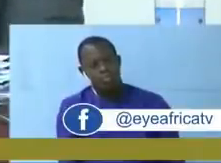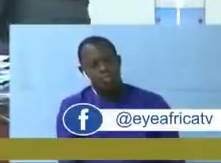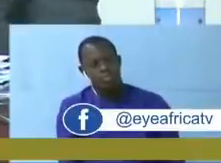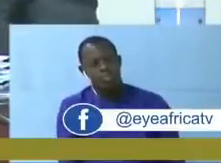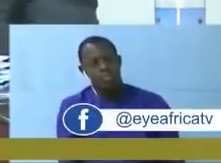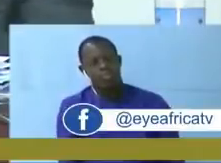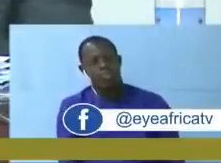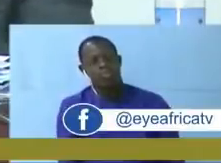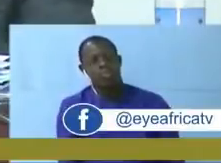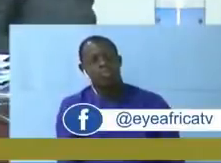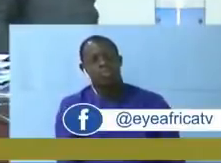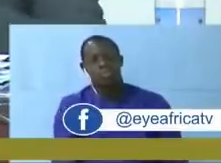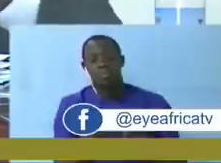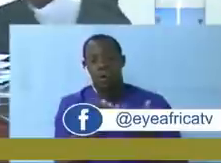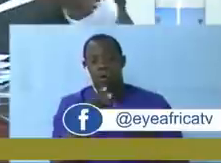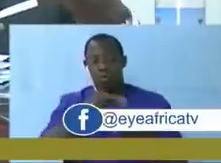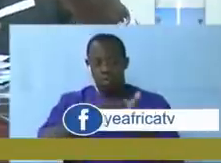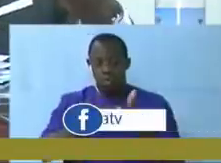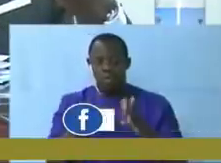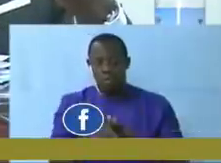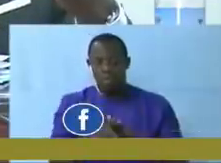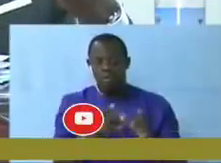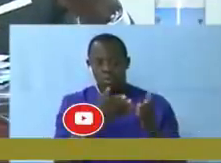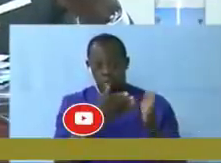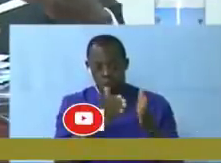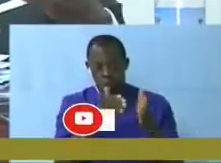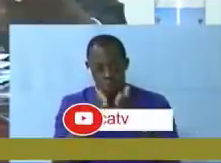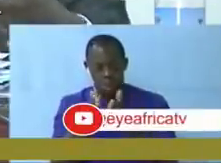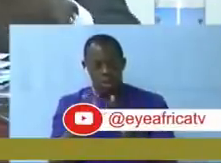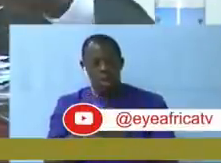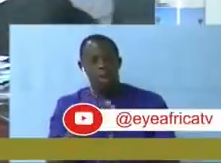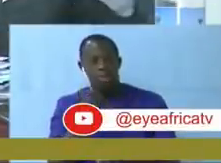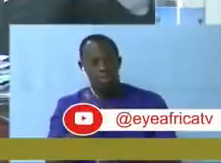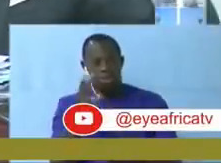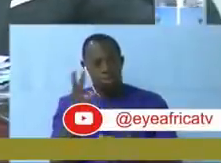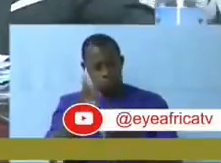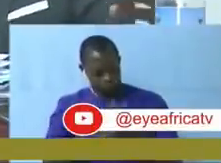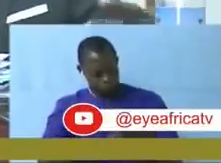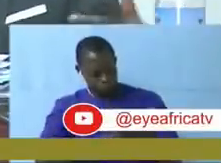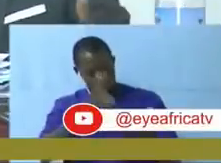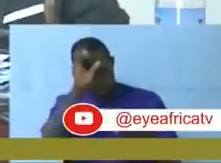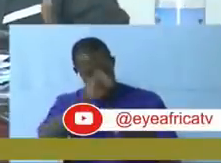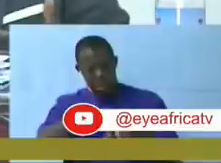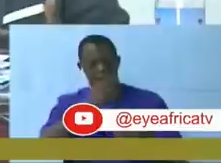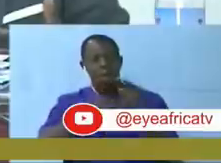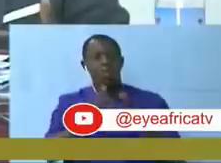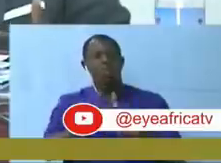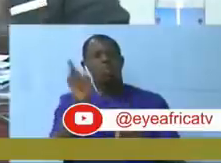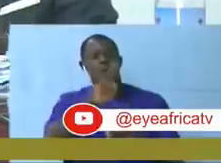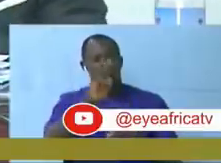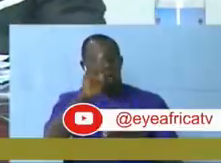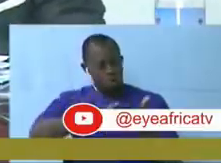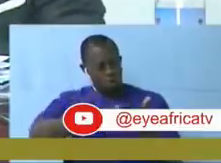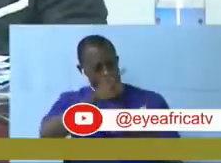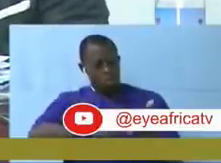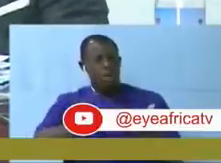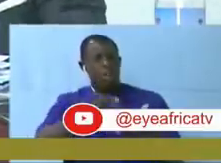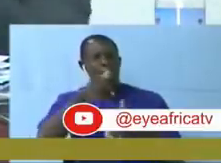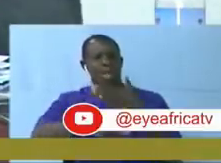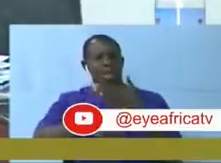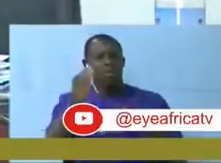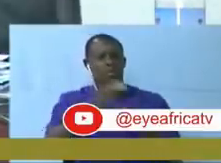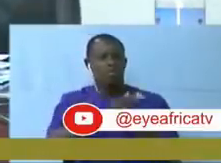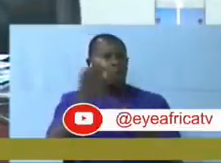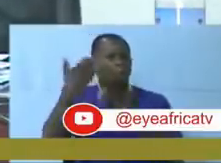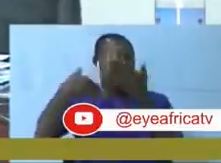that process, we look for what is wrong in the previous governance architecture, and we try